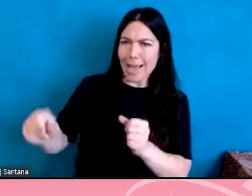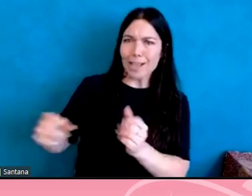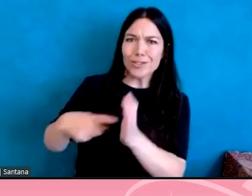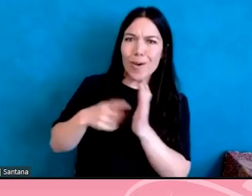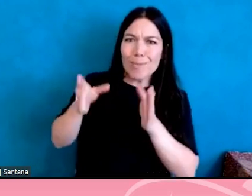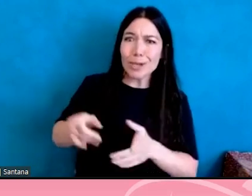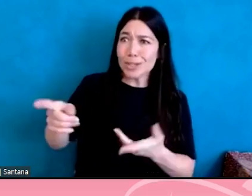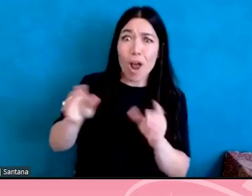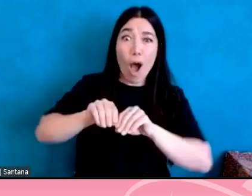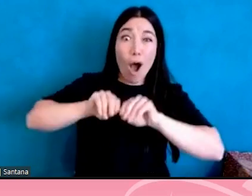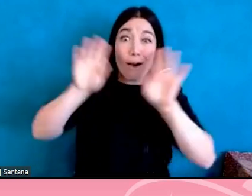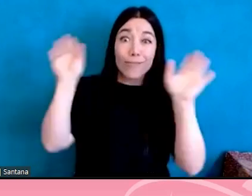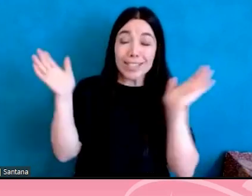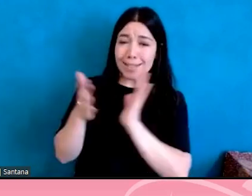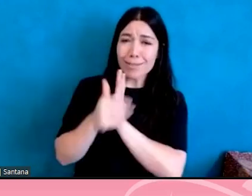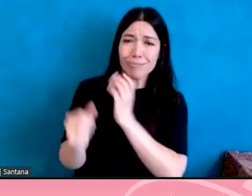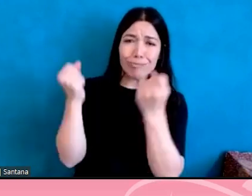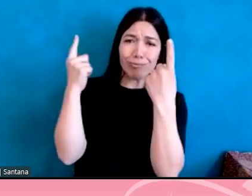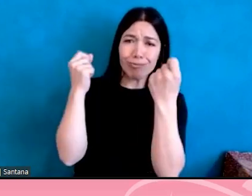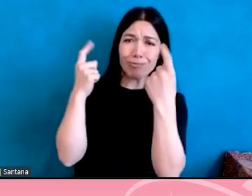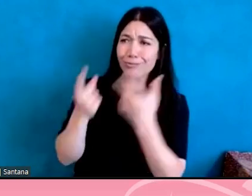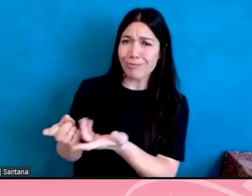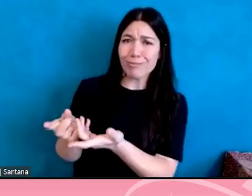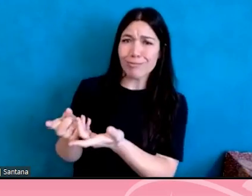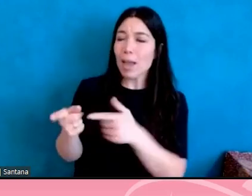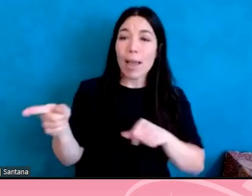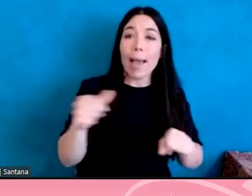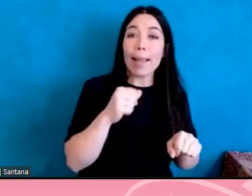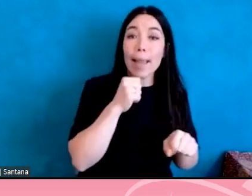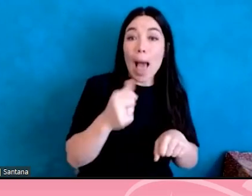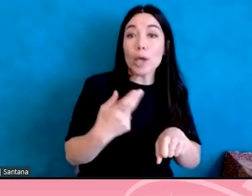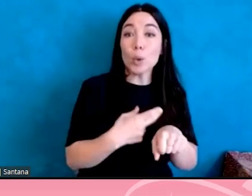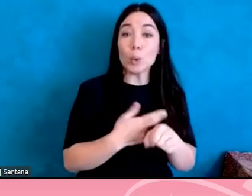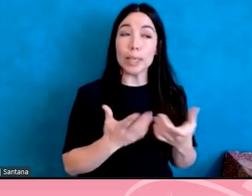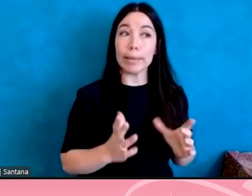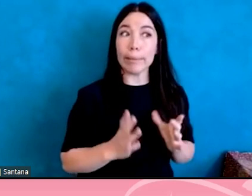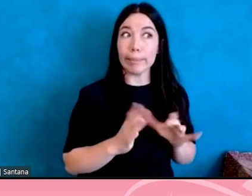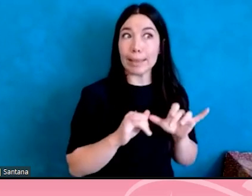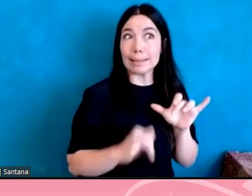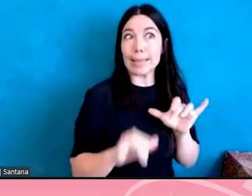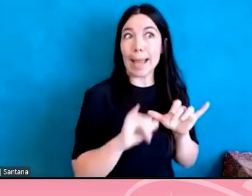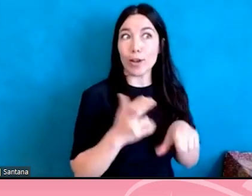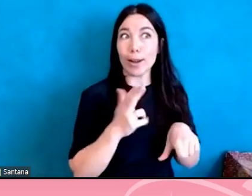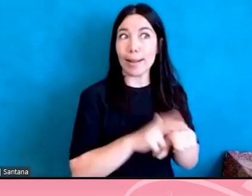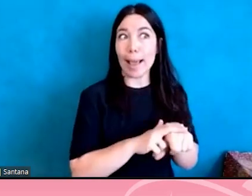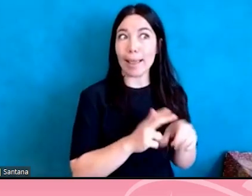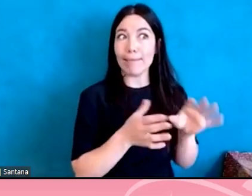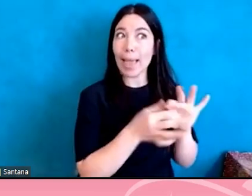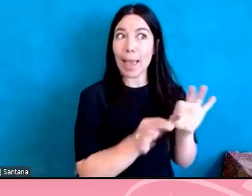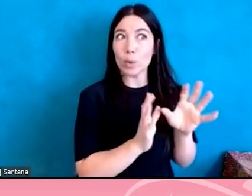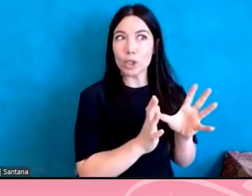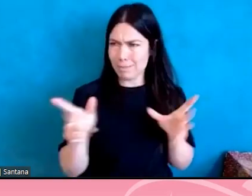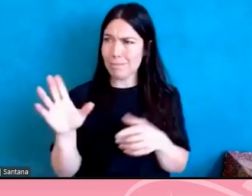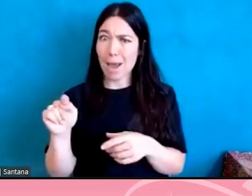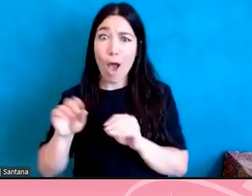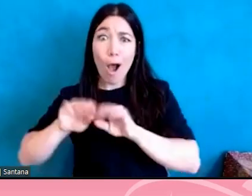use the standardized form of the language, they're not a native speaker, would work. So when we translate these